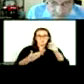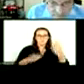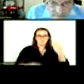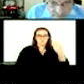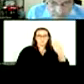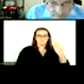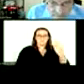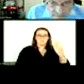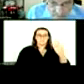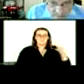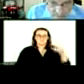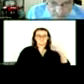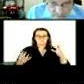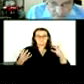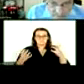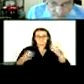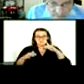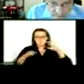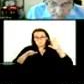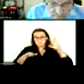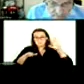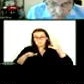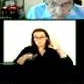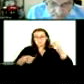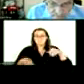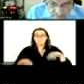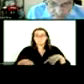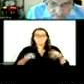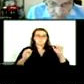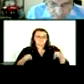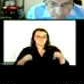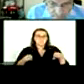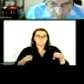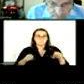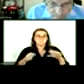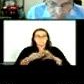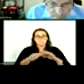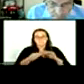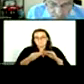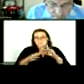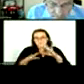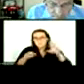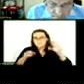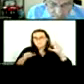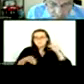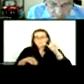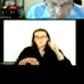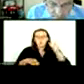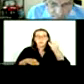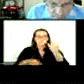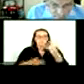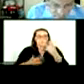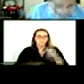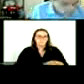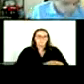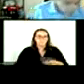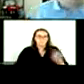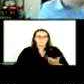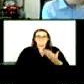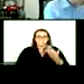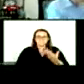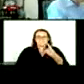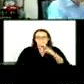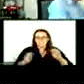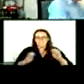folks who may want to testify on that can testify at that hearing. I move the emergency declaration.